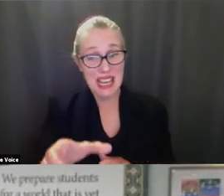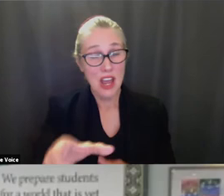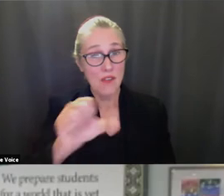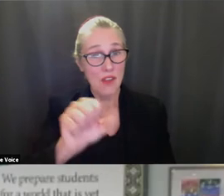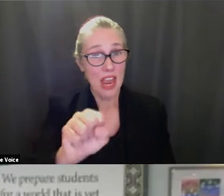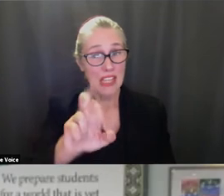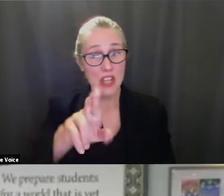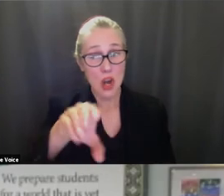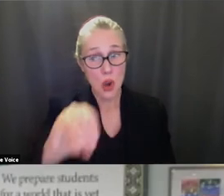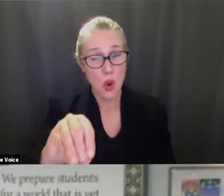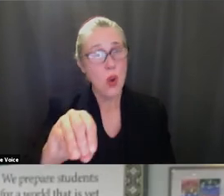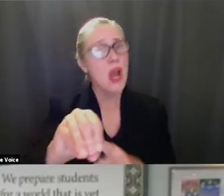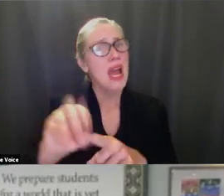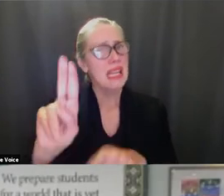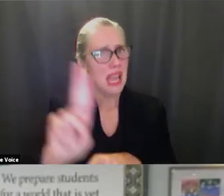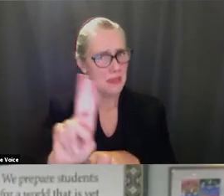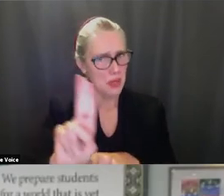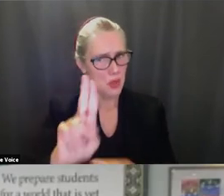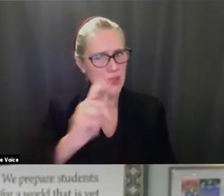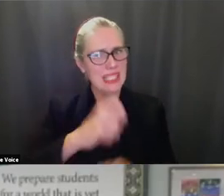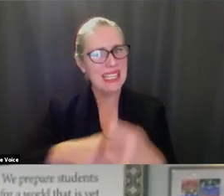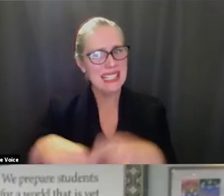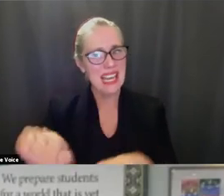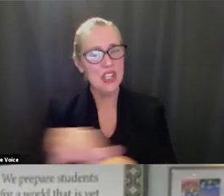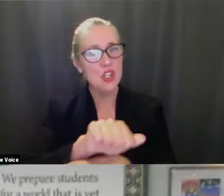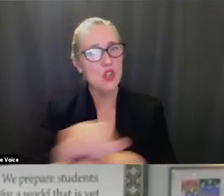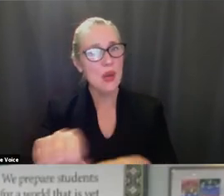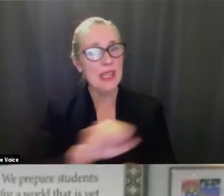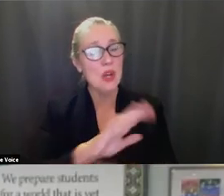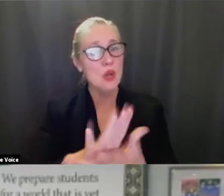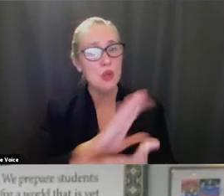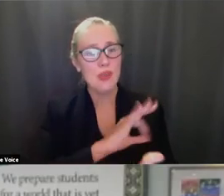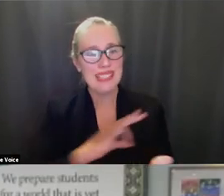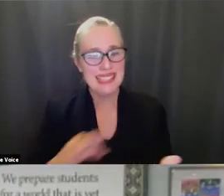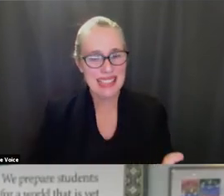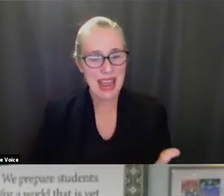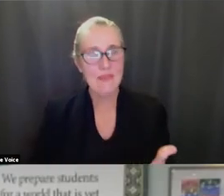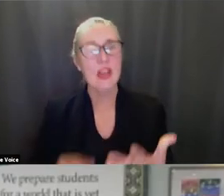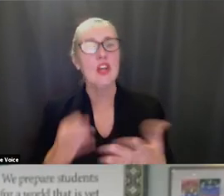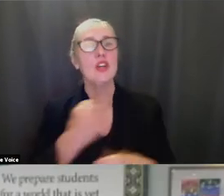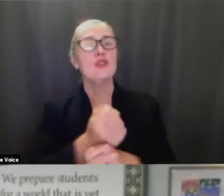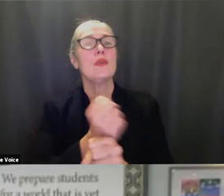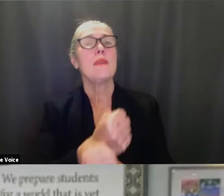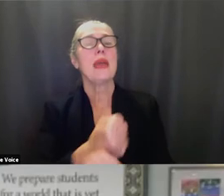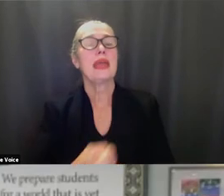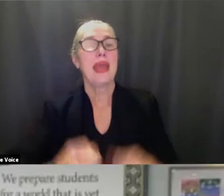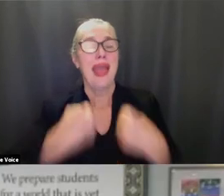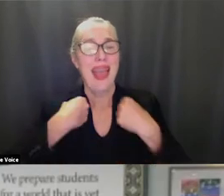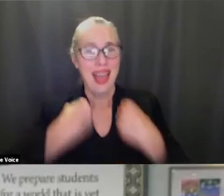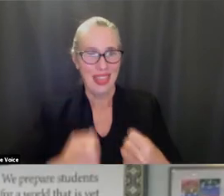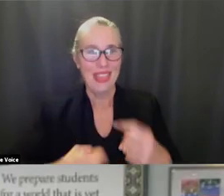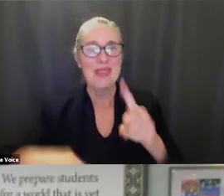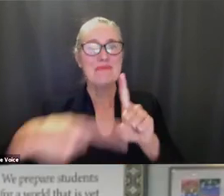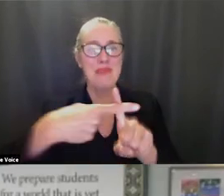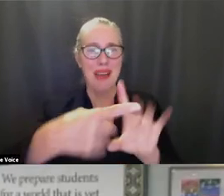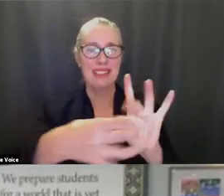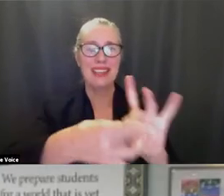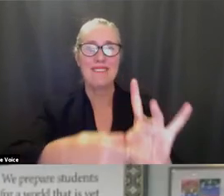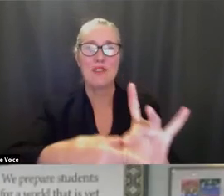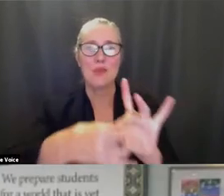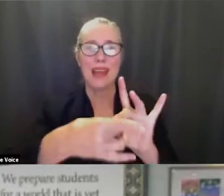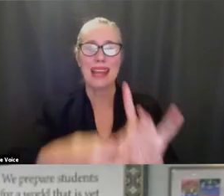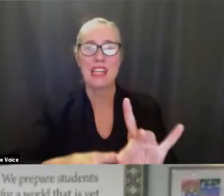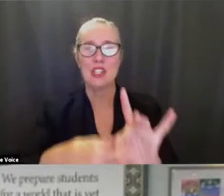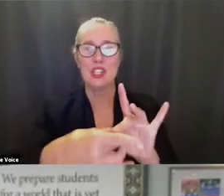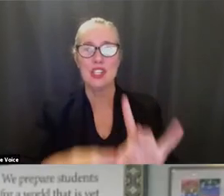campus can be utilized to train school staff in fostering healthy positive relationships and training and